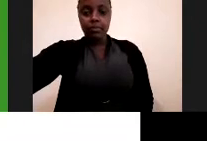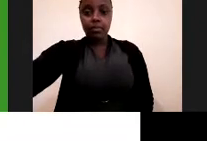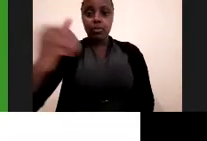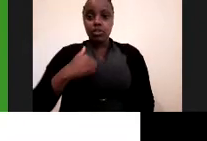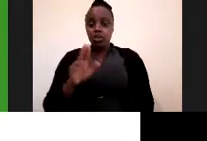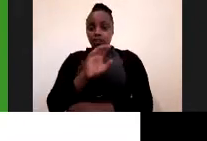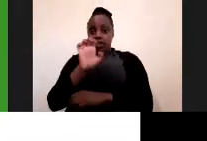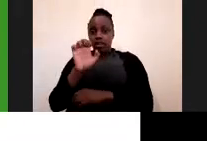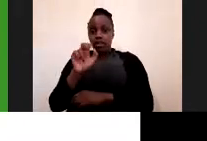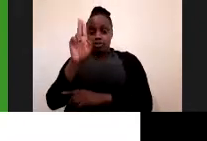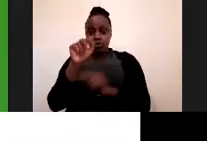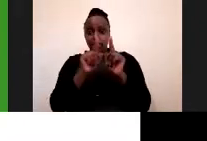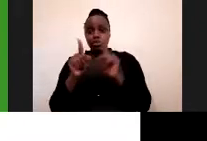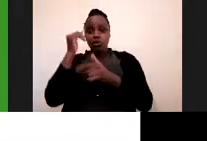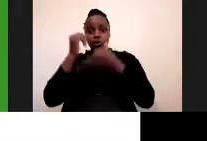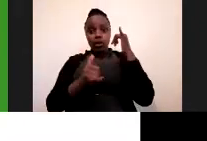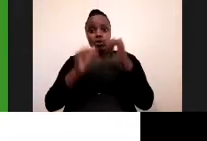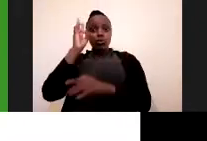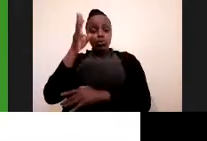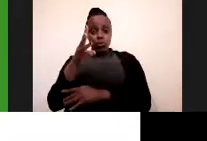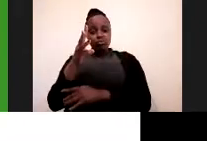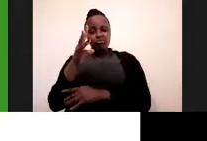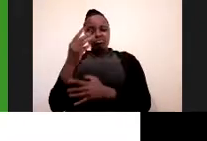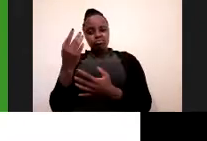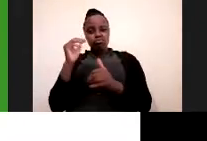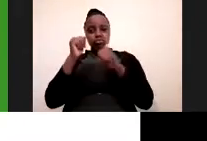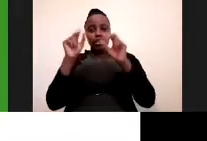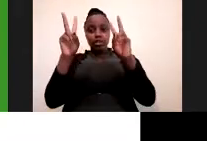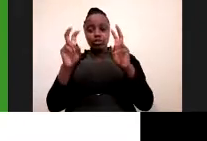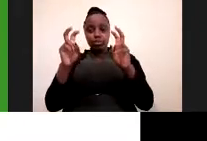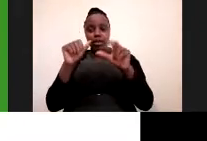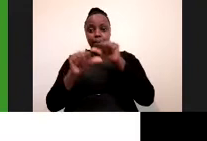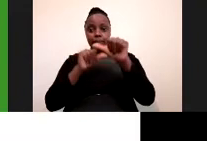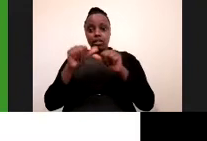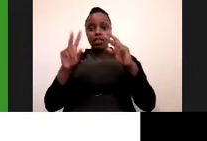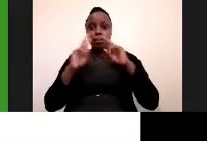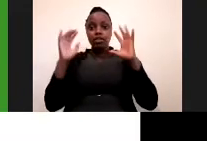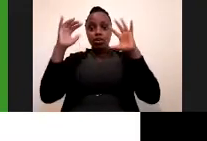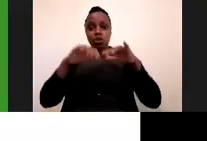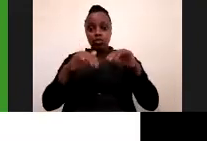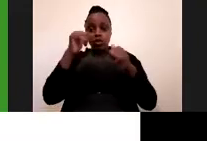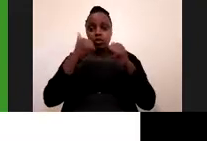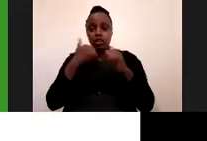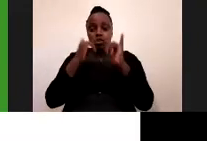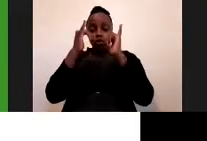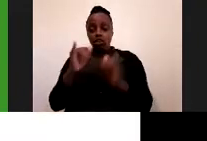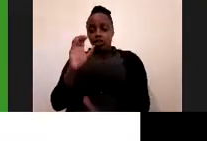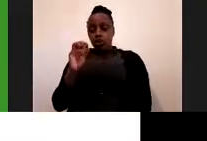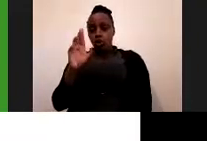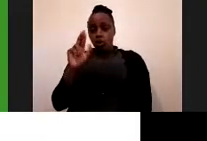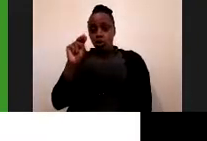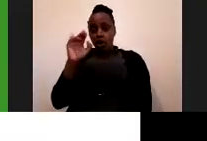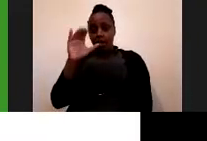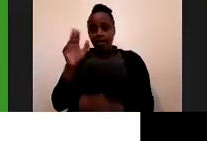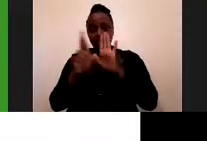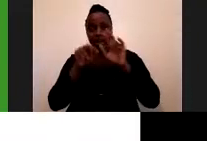will conclude with the topic of this conference, which is the new organic regulation, why and